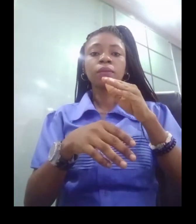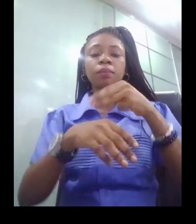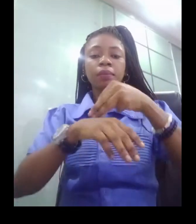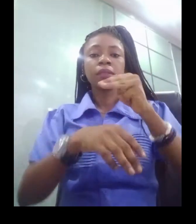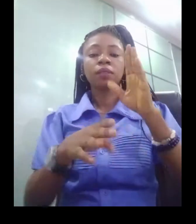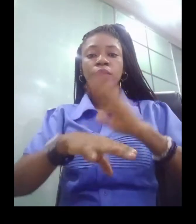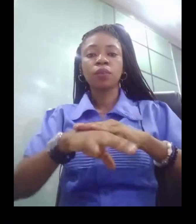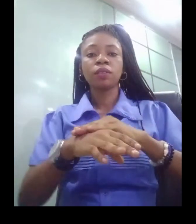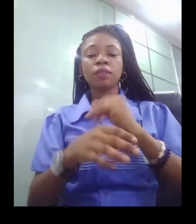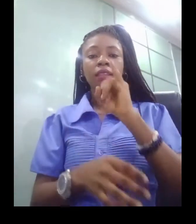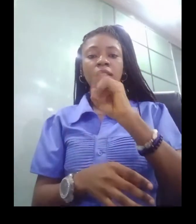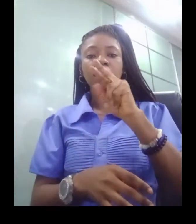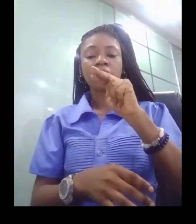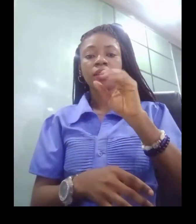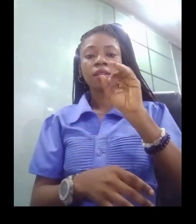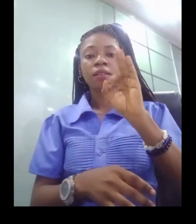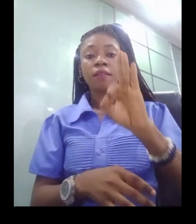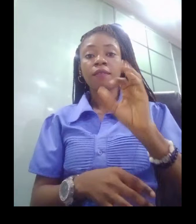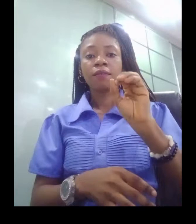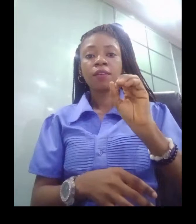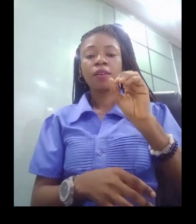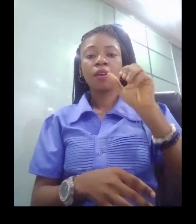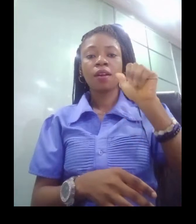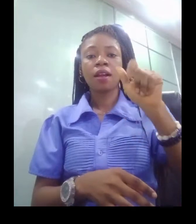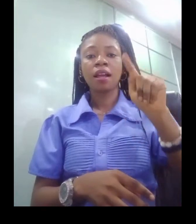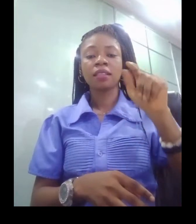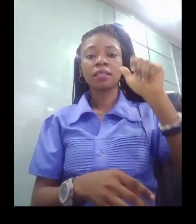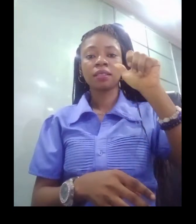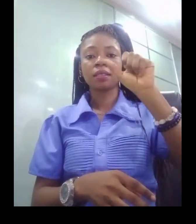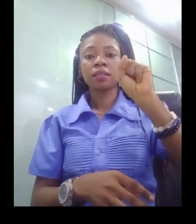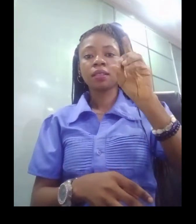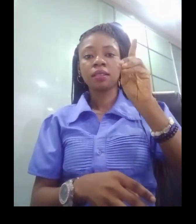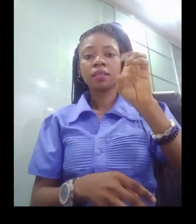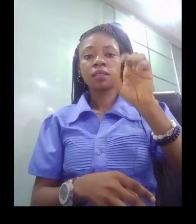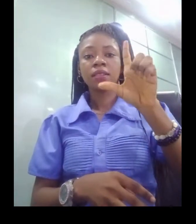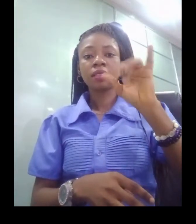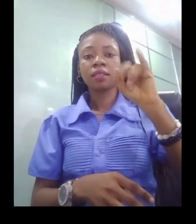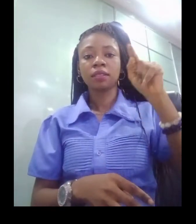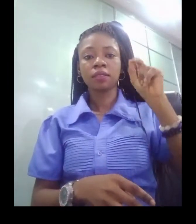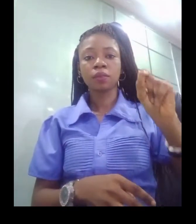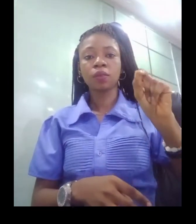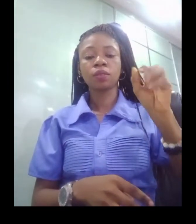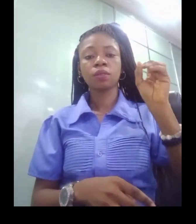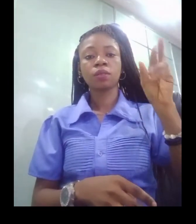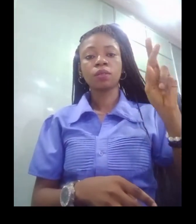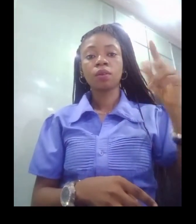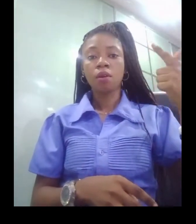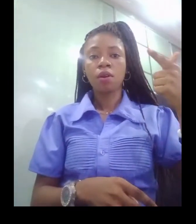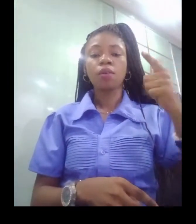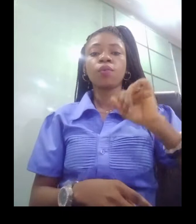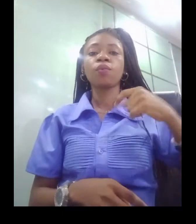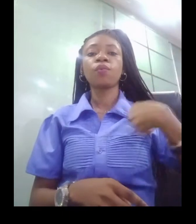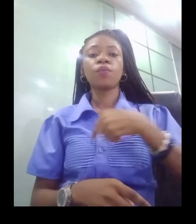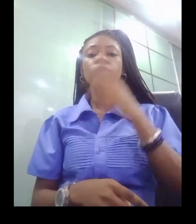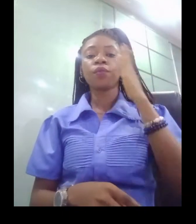info@sdeli.org. We will be very glad. Okay, so in today's series, I